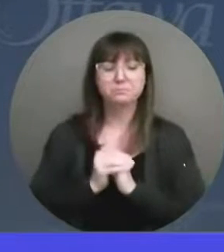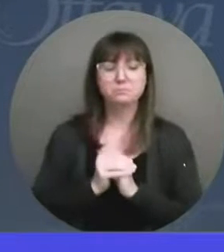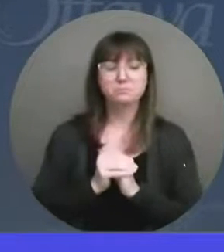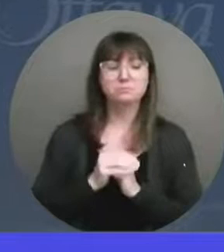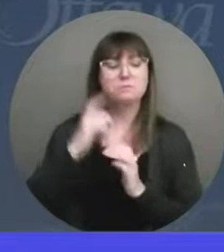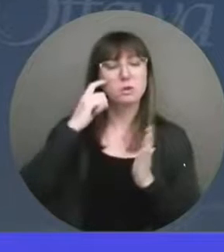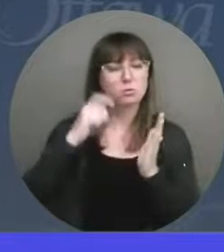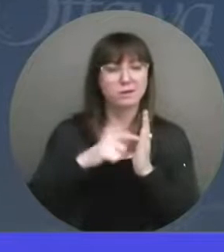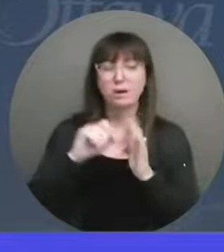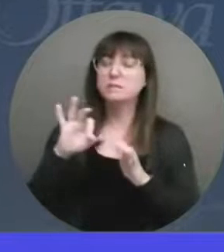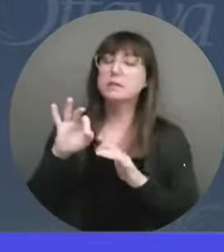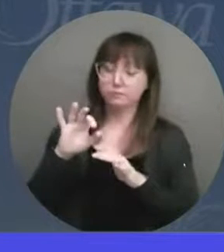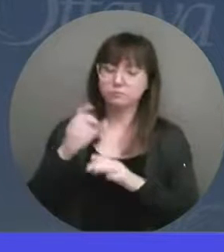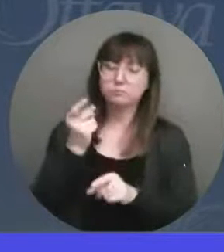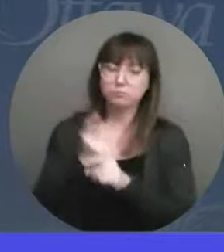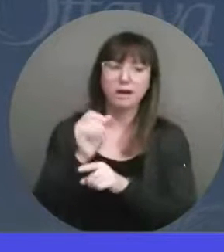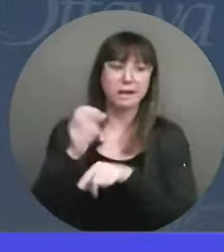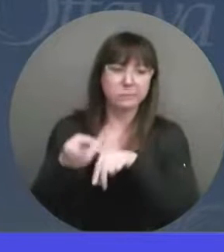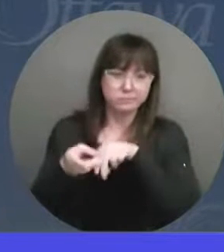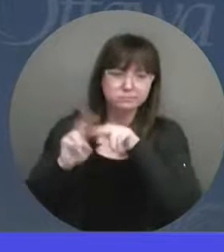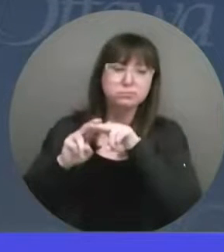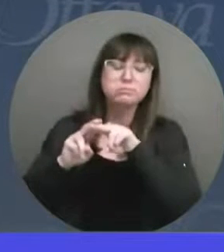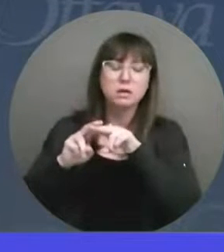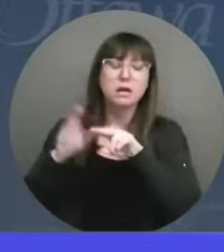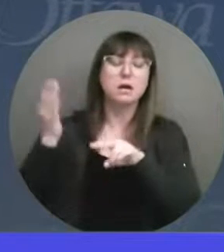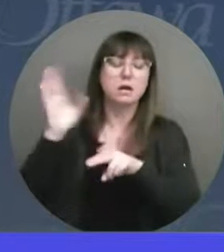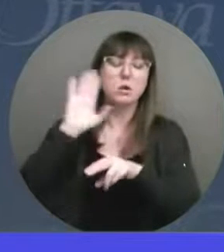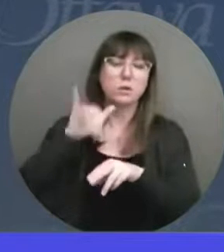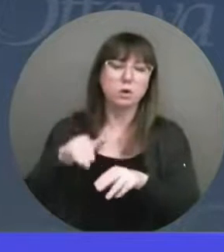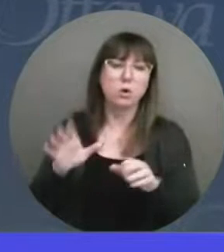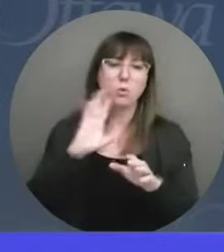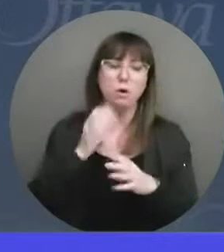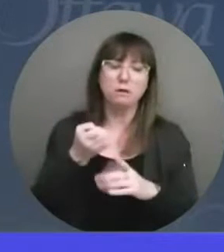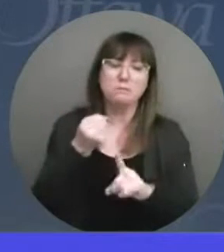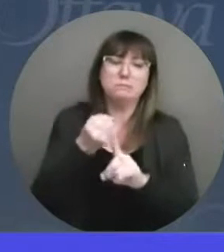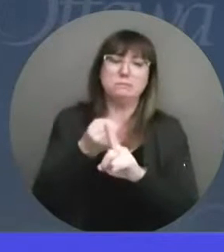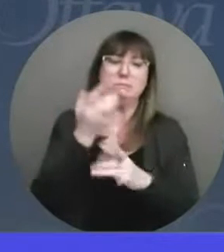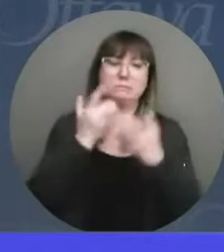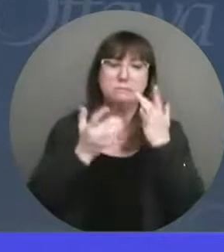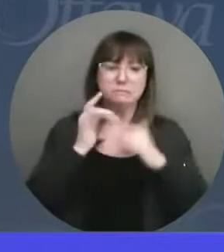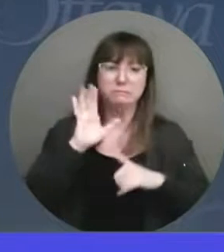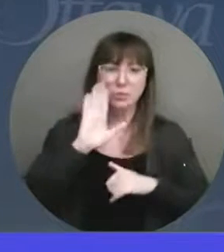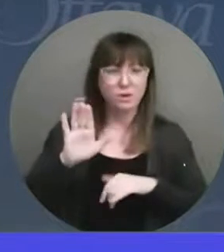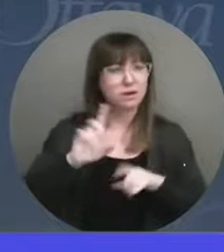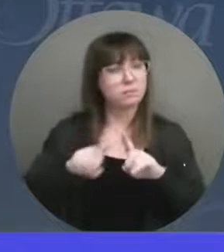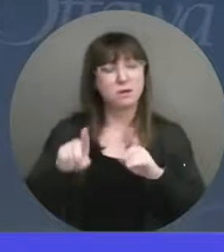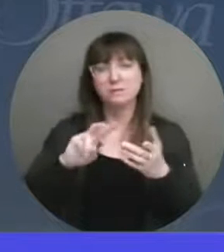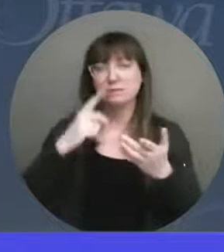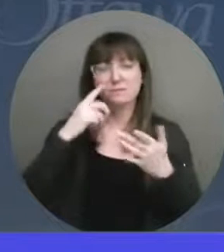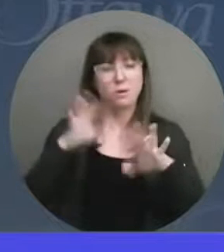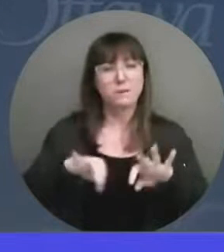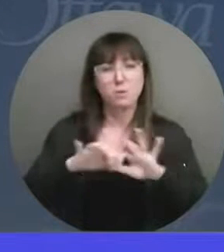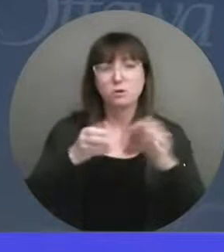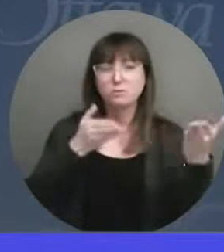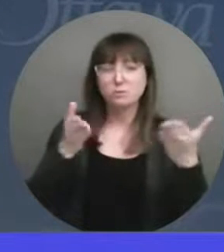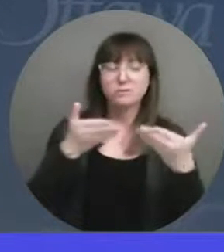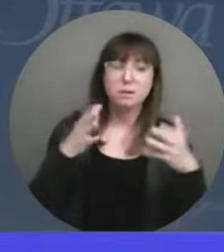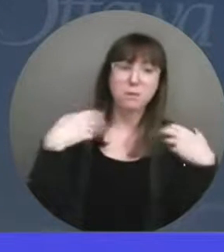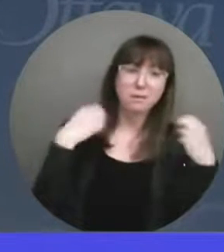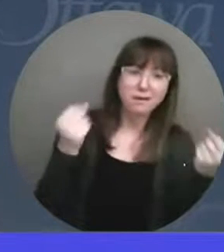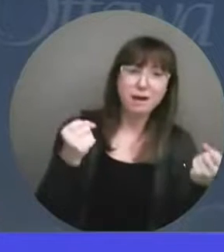is a hardship, but this is also providing very important basic services, whether it's public health, paramedic, police,